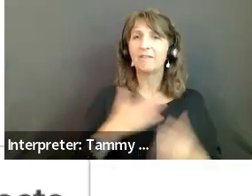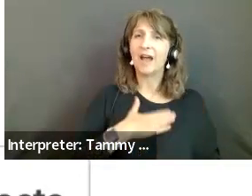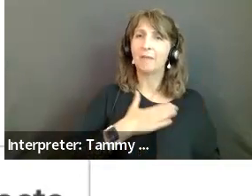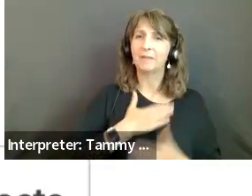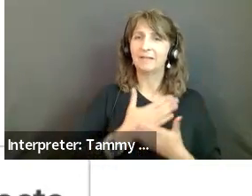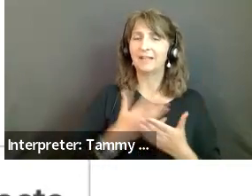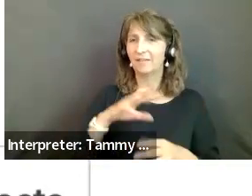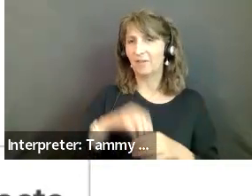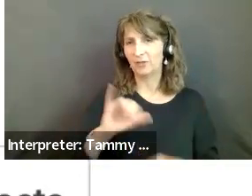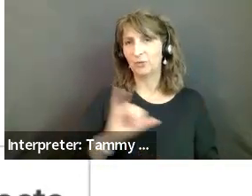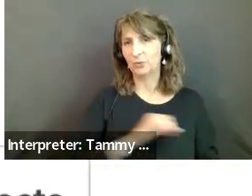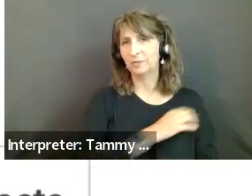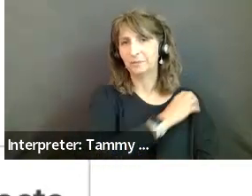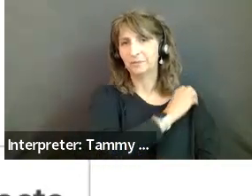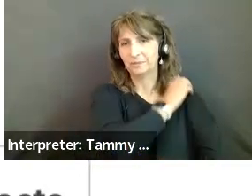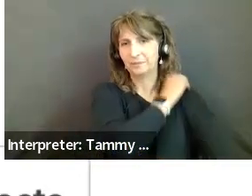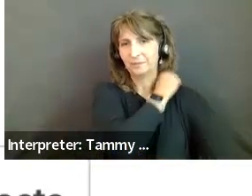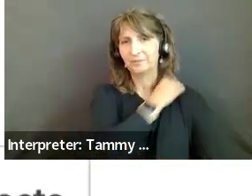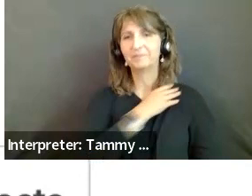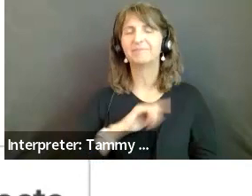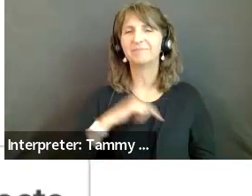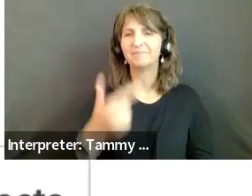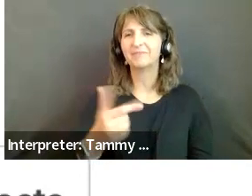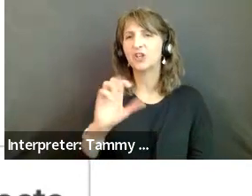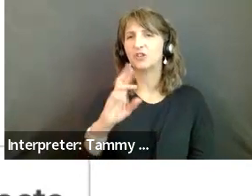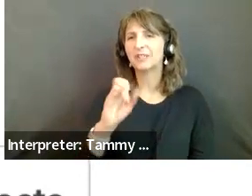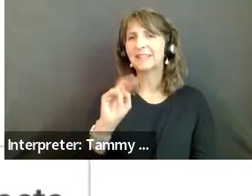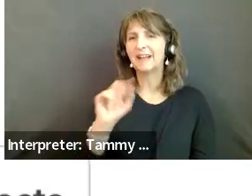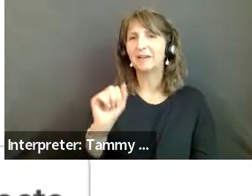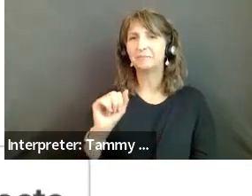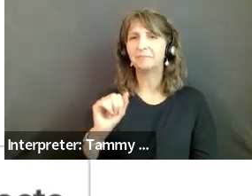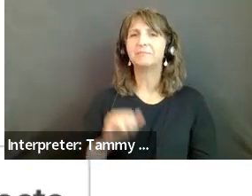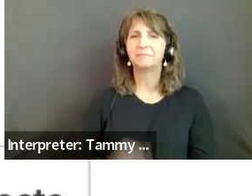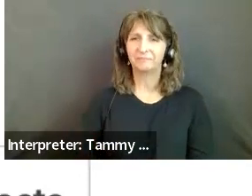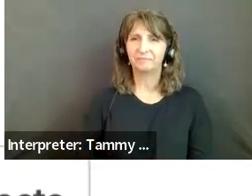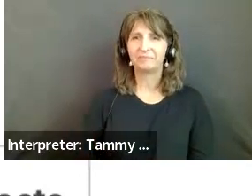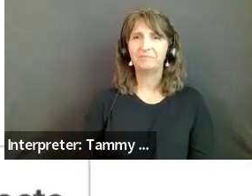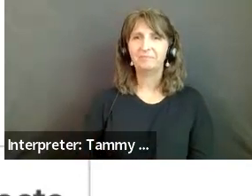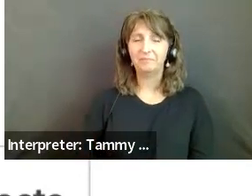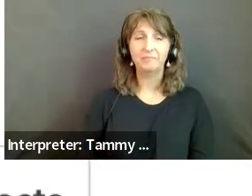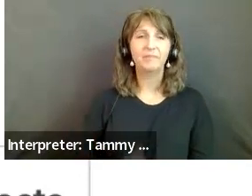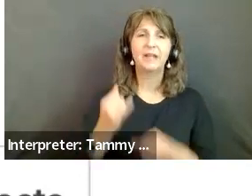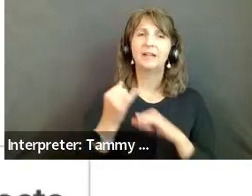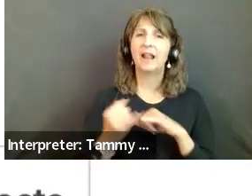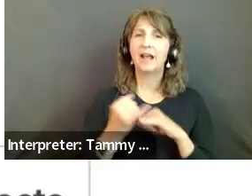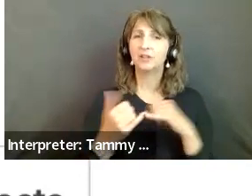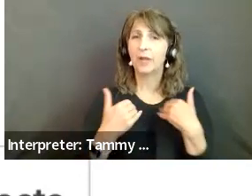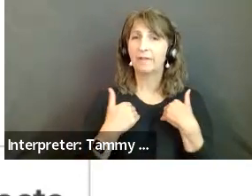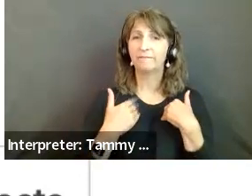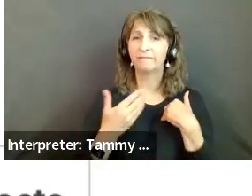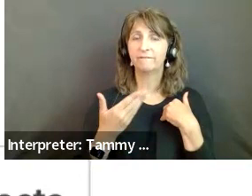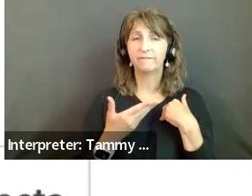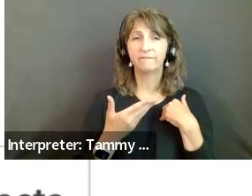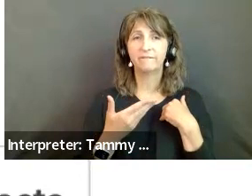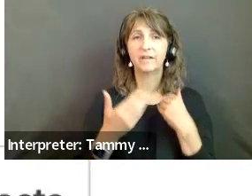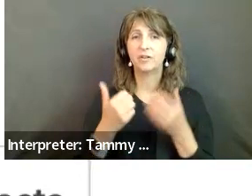as well. So Yes. Let you get back to it, Christina. Yeah, no, absolutely. And so then the last thing that we have here